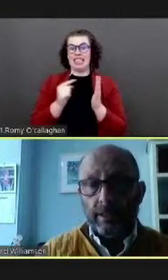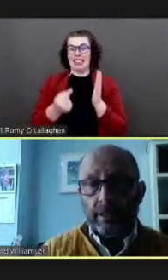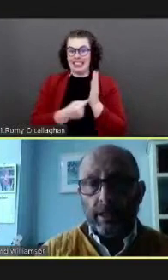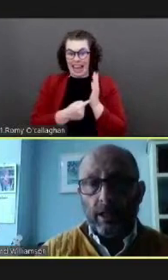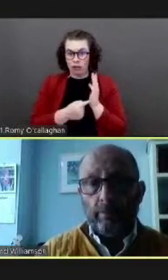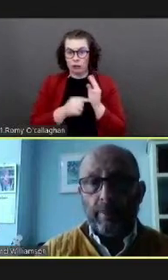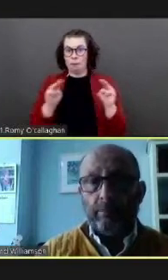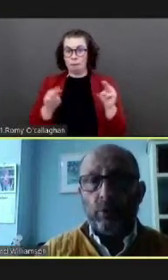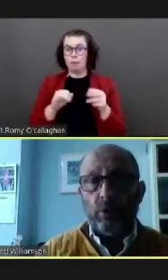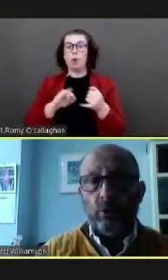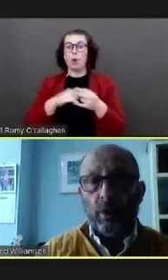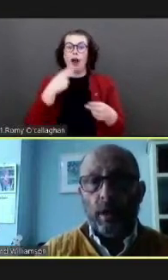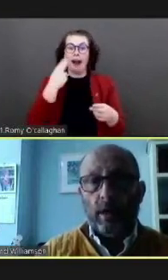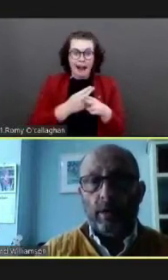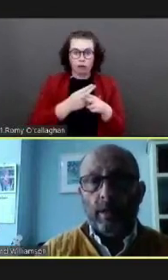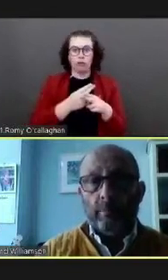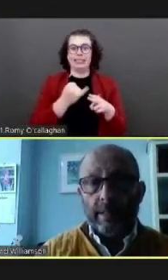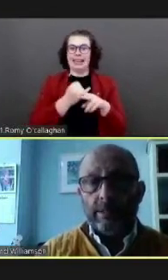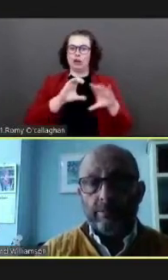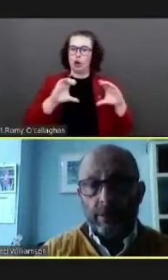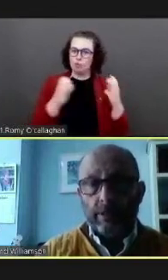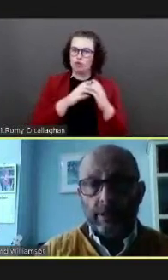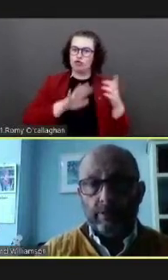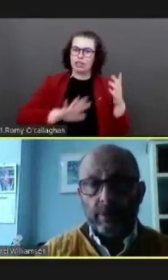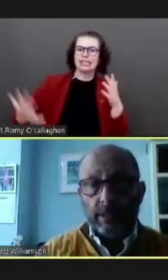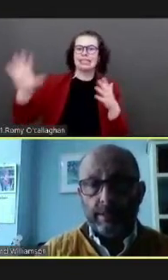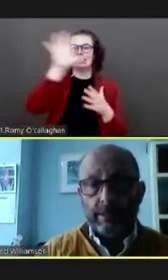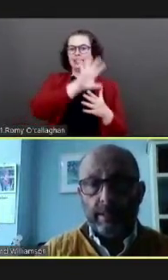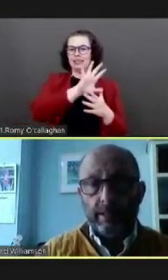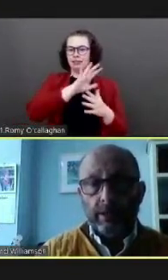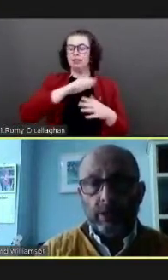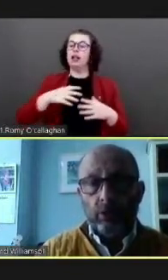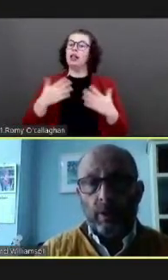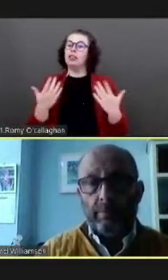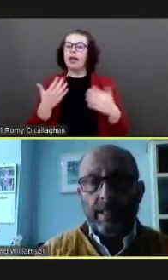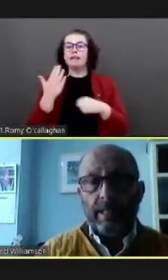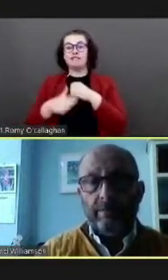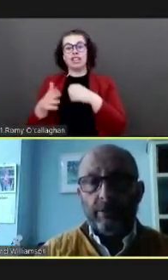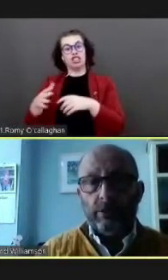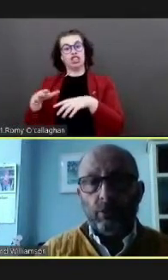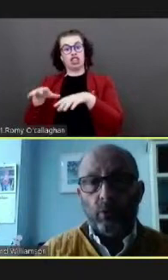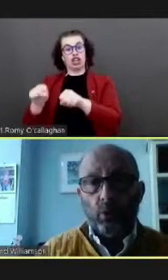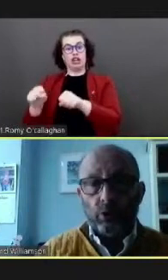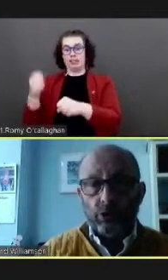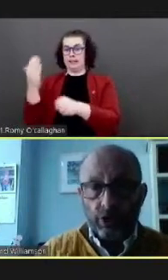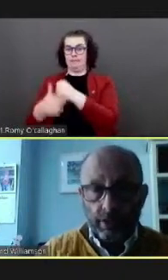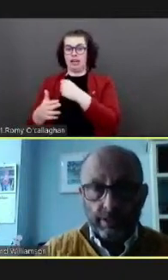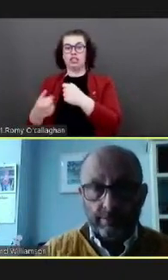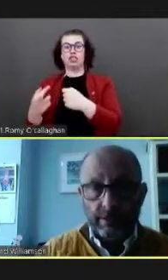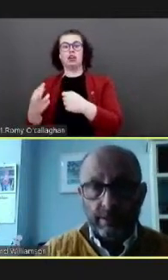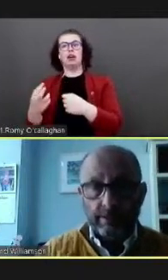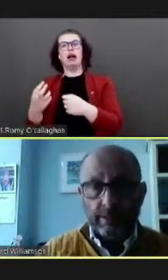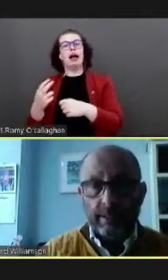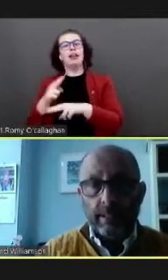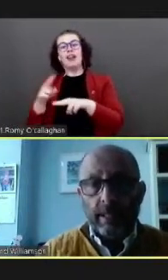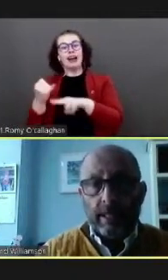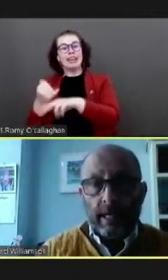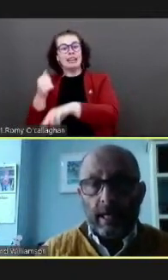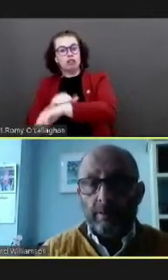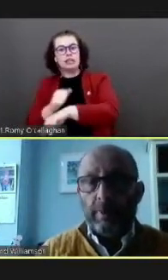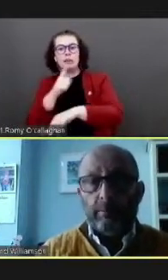country. People who are being diverted from custody, who are being given alternatives to